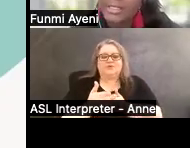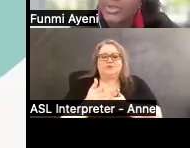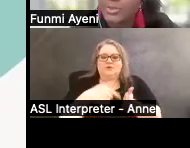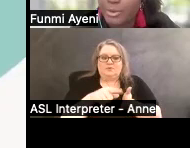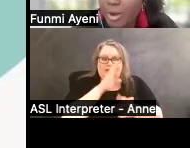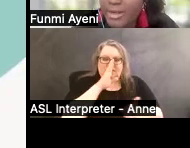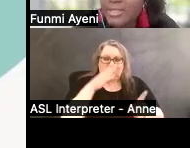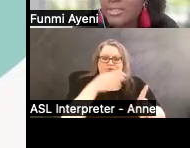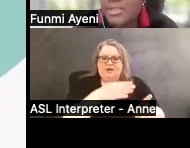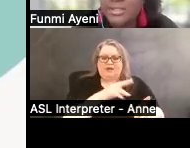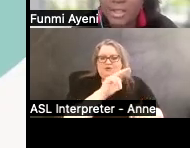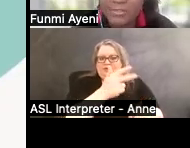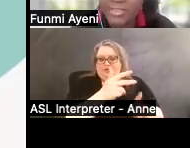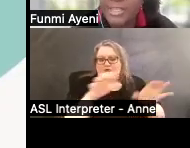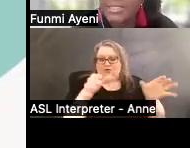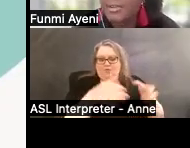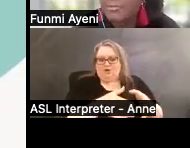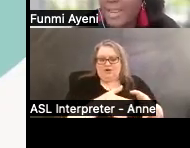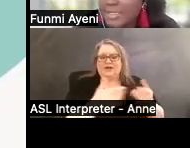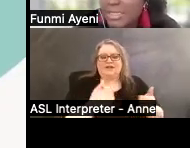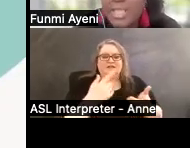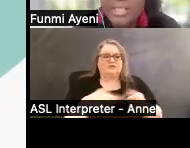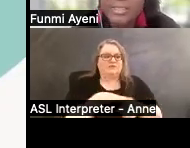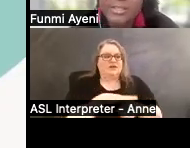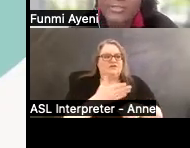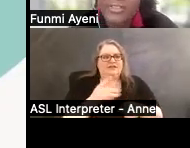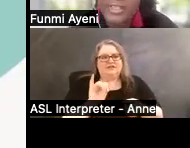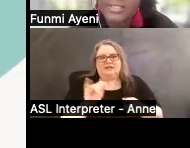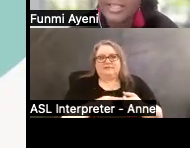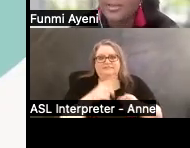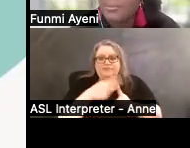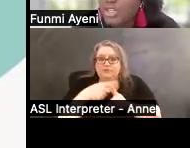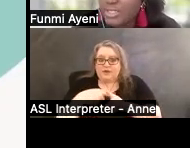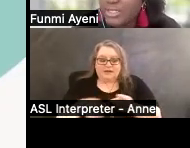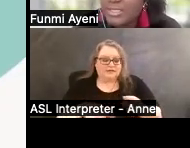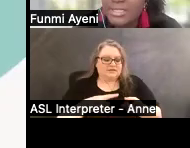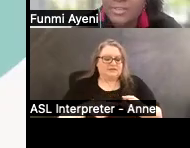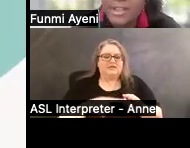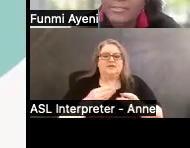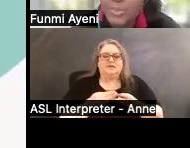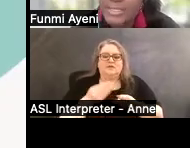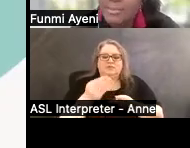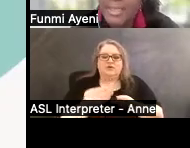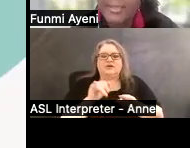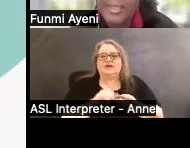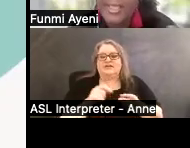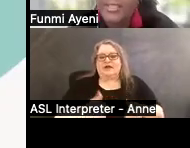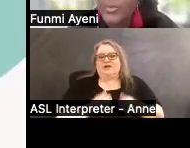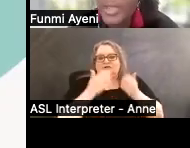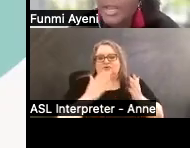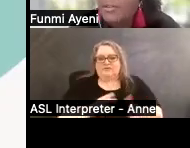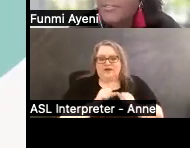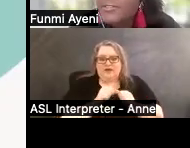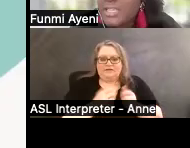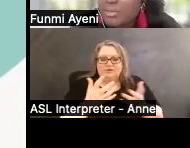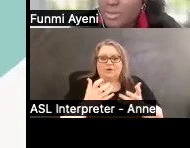directly to third parties, and these cover things like rent, these cover things like purchases that survivors wanted to make. And